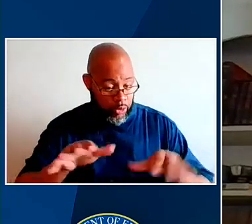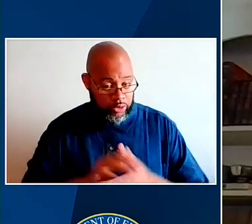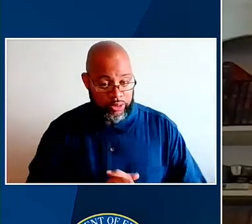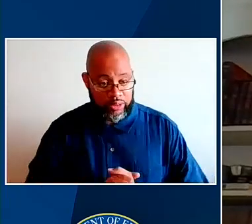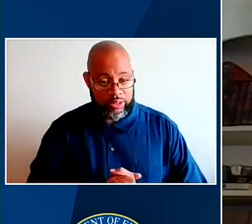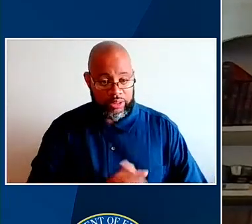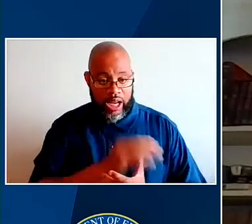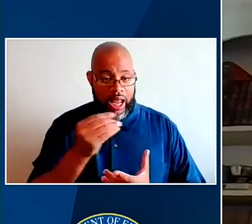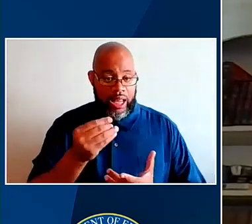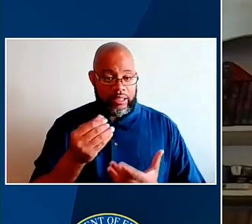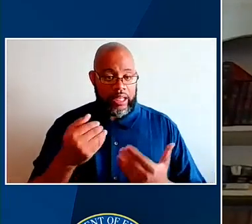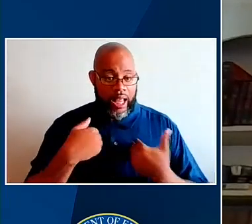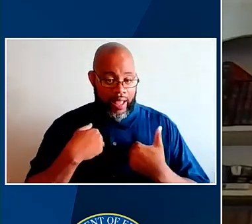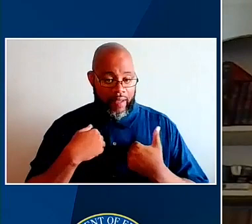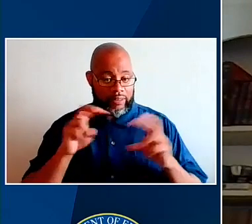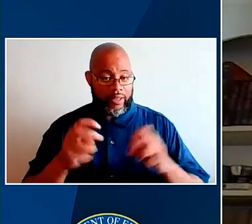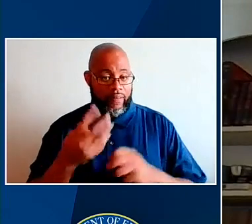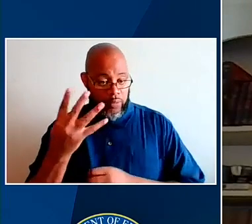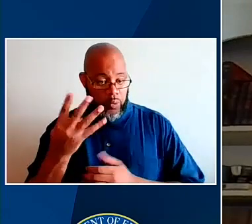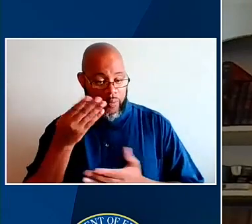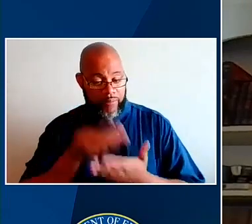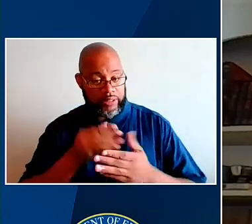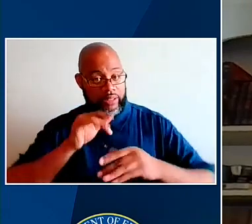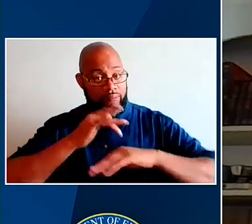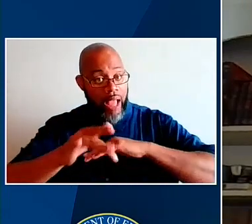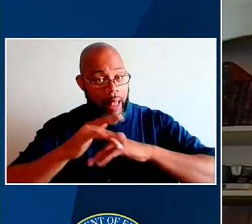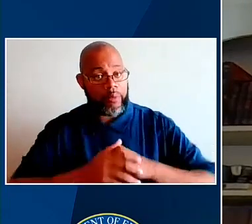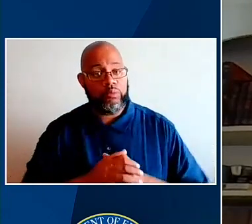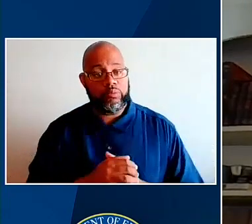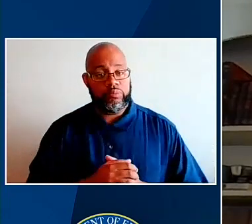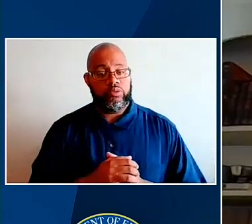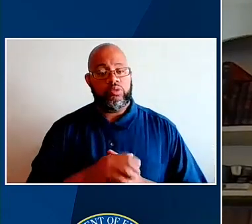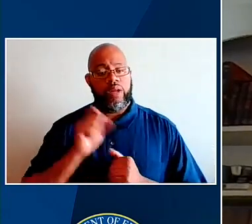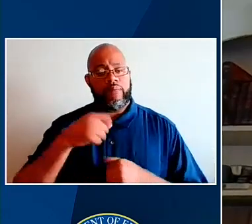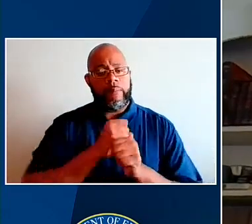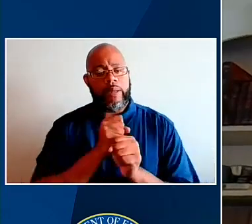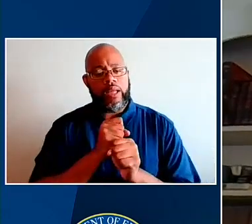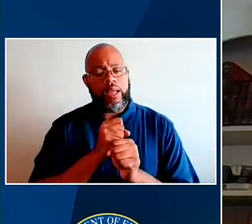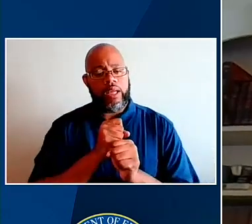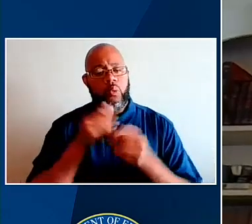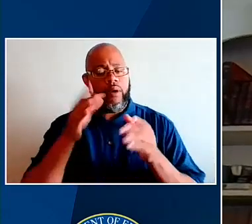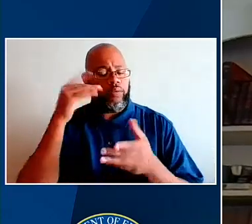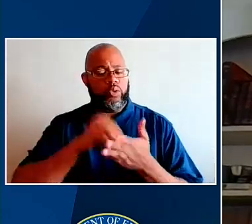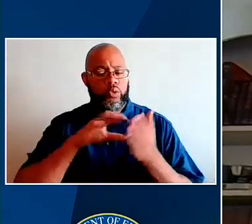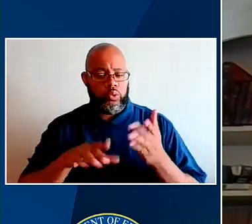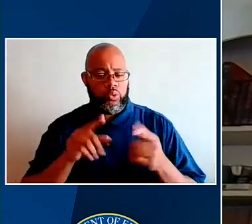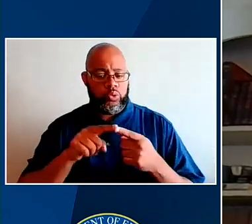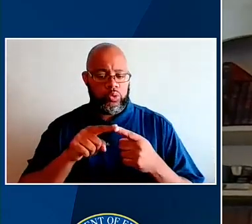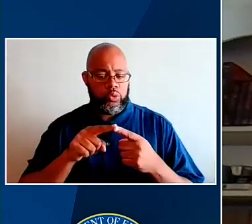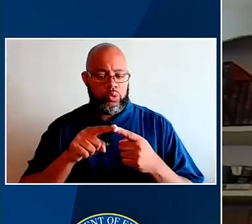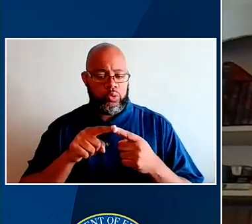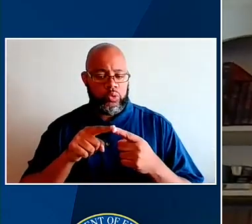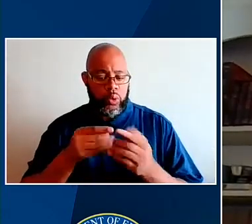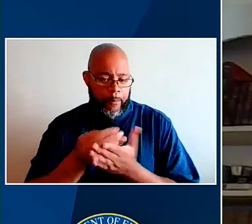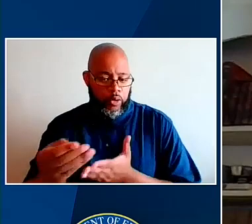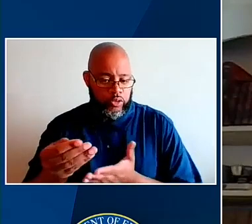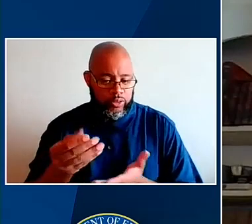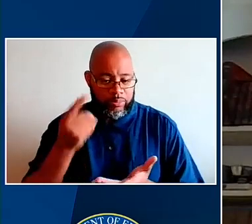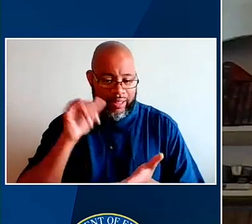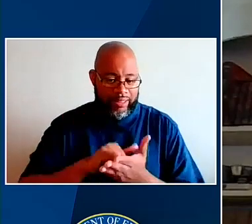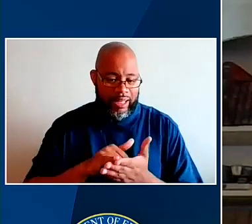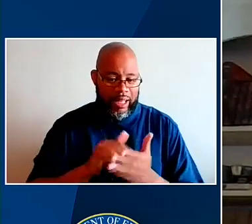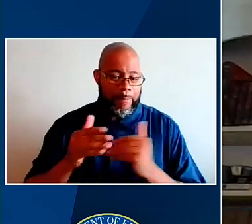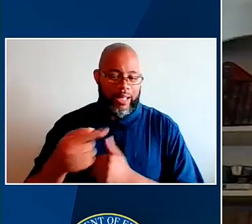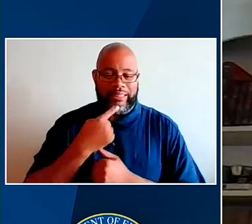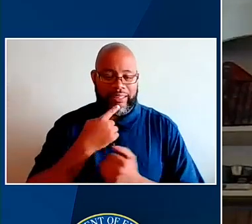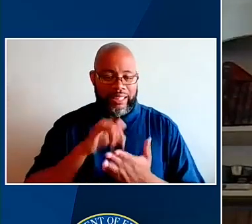And there were Title IV funds available, or there will be, you've got to make provision for the students to purchase. So it goes beyond just saying,